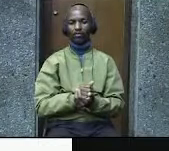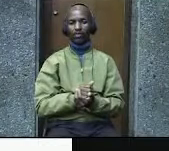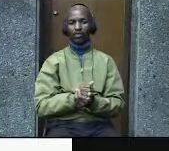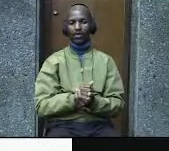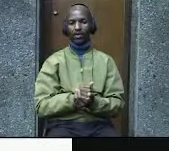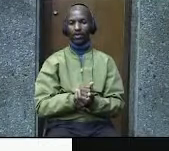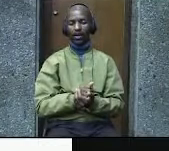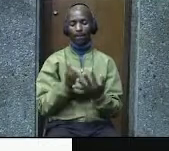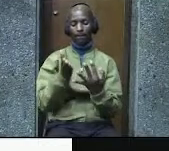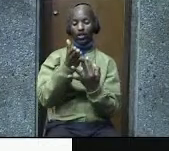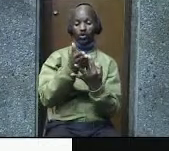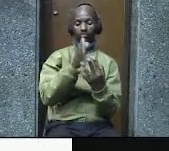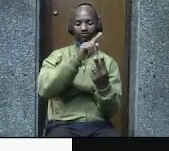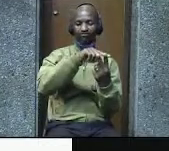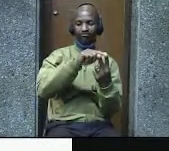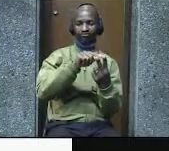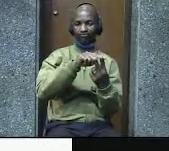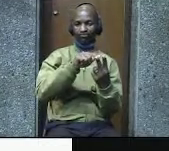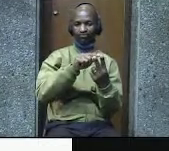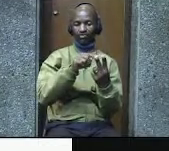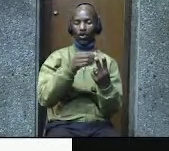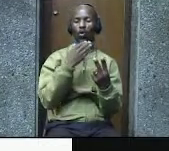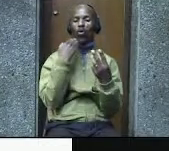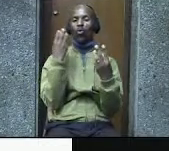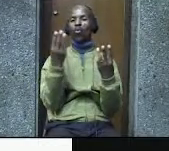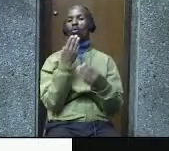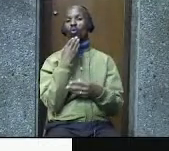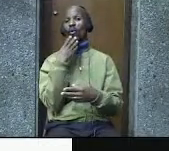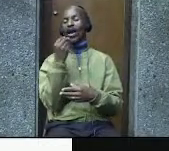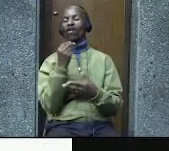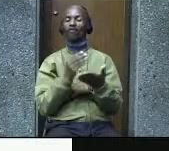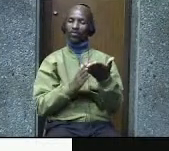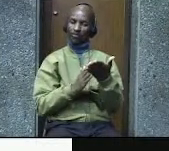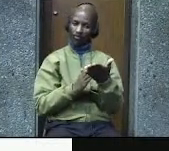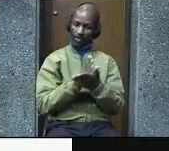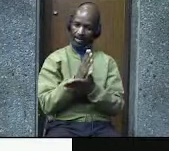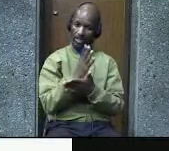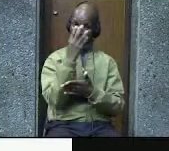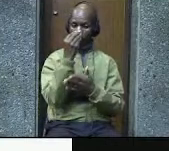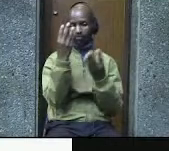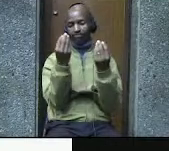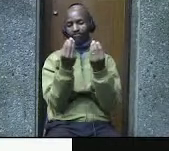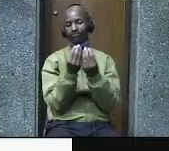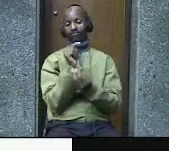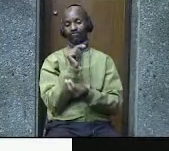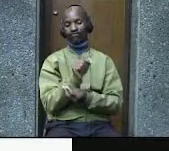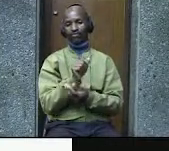among people who have got rights to the property.